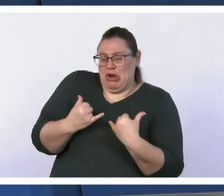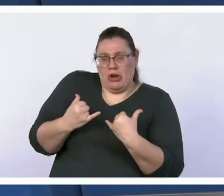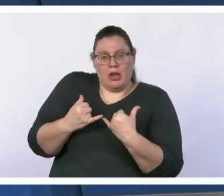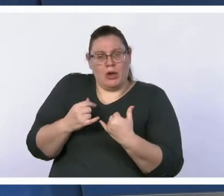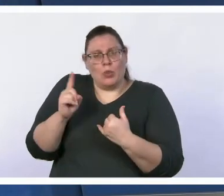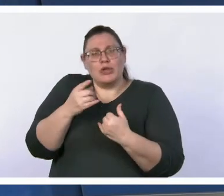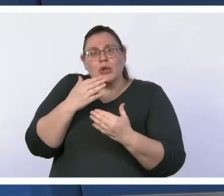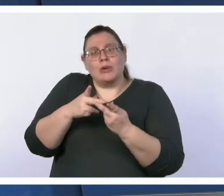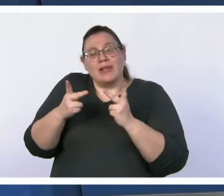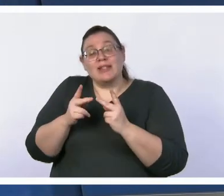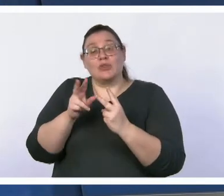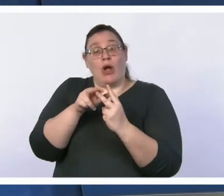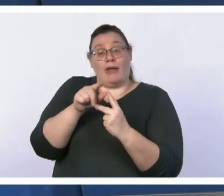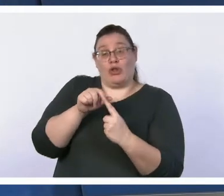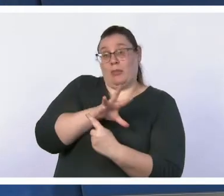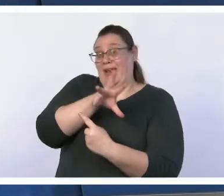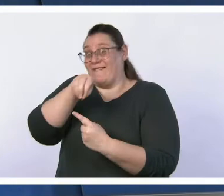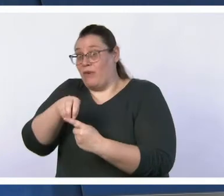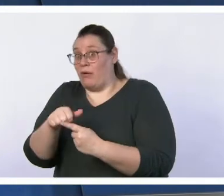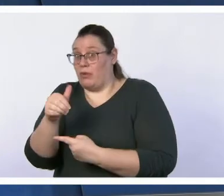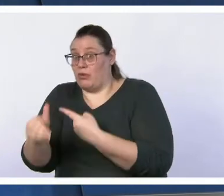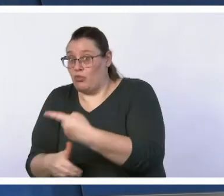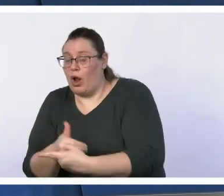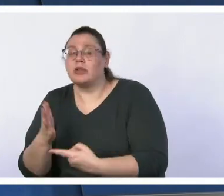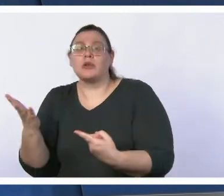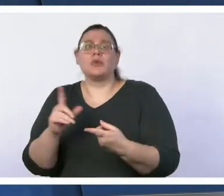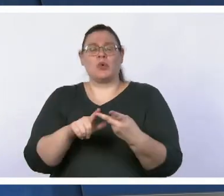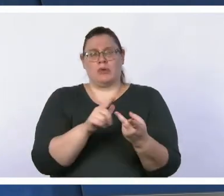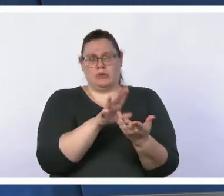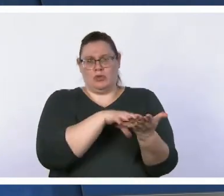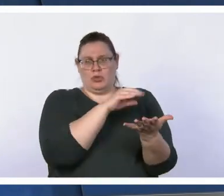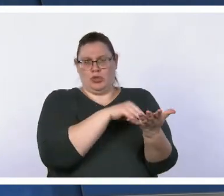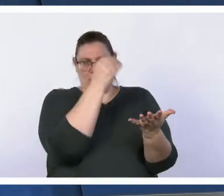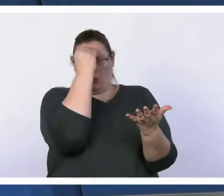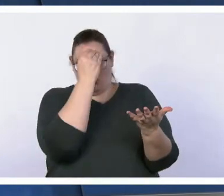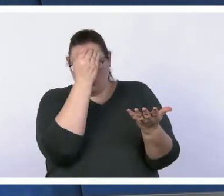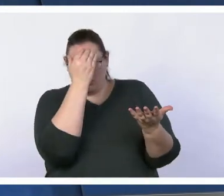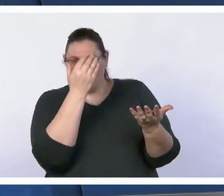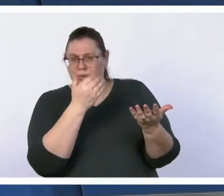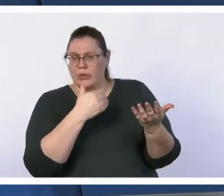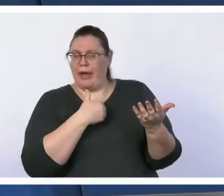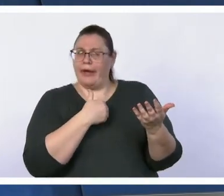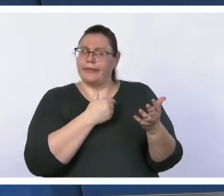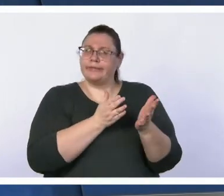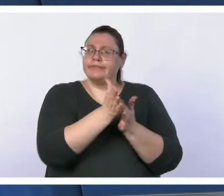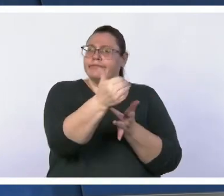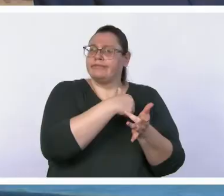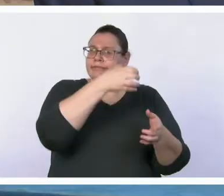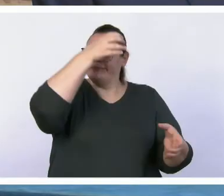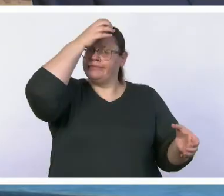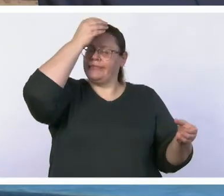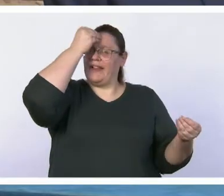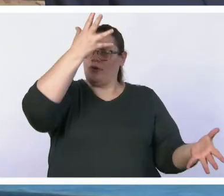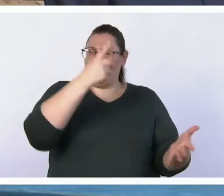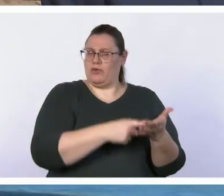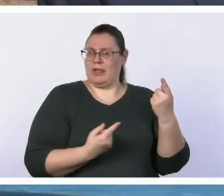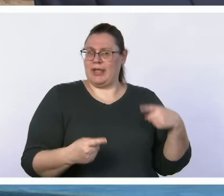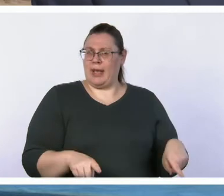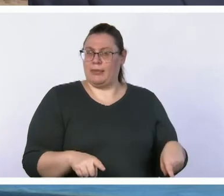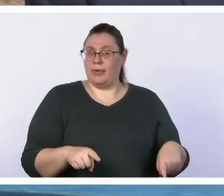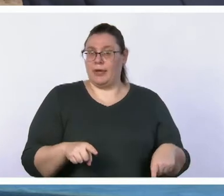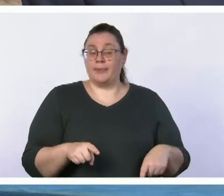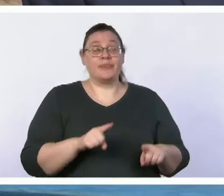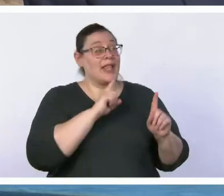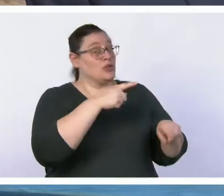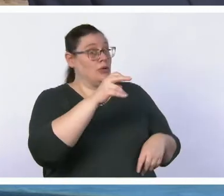either a part of this process or at least informed of what's happening? Sure. Probably the